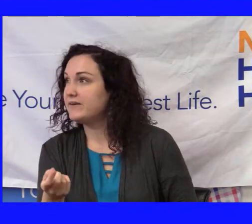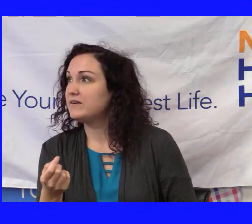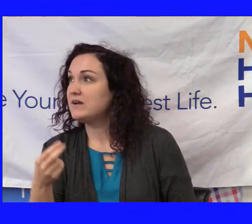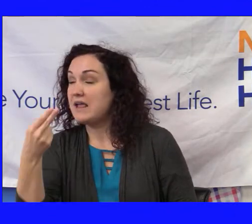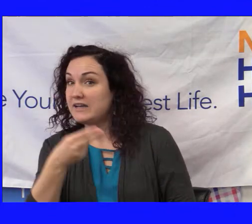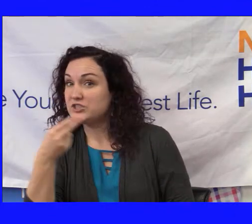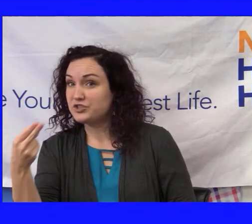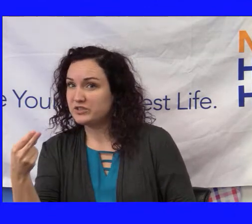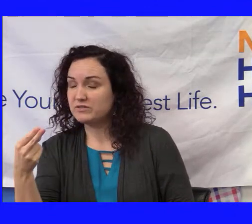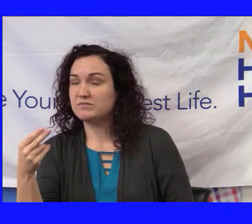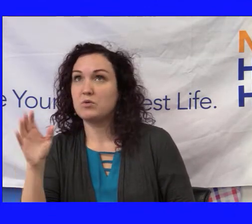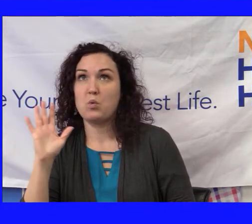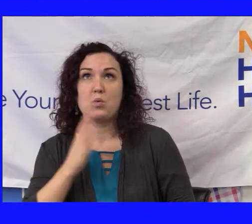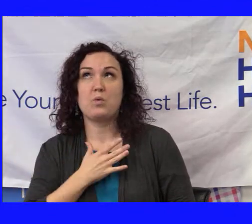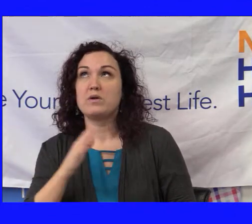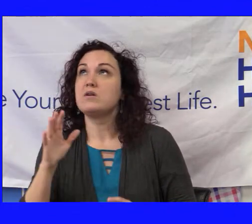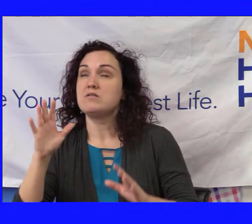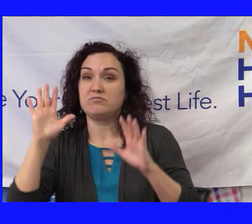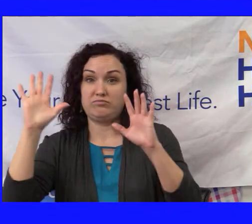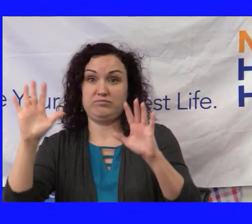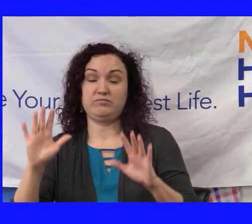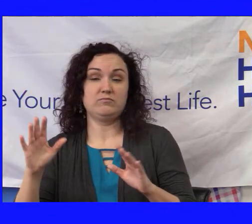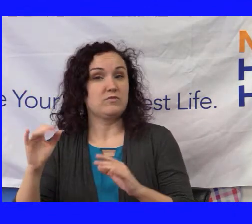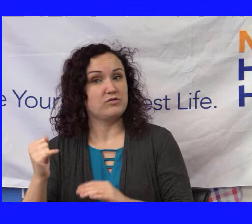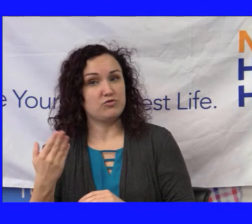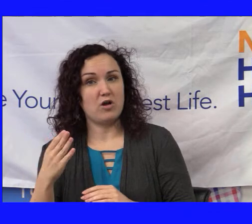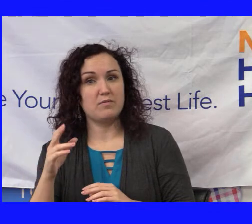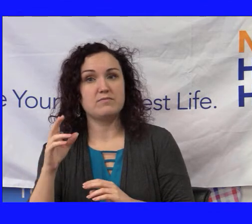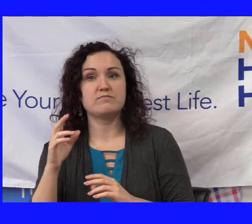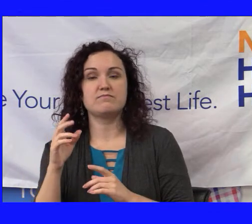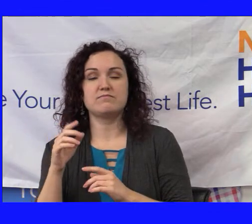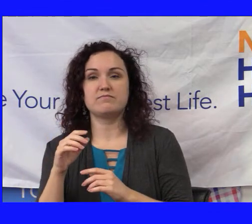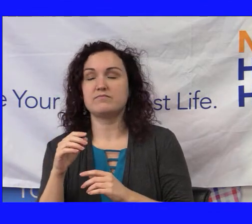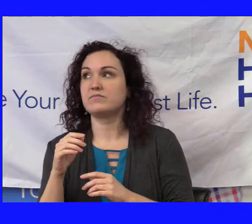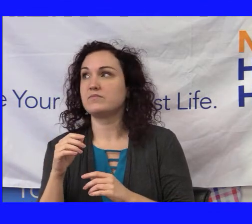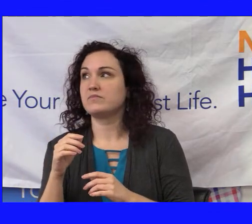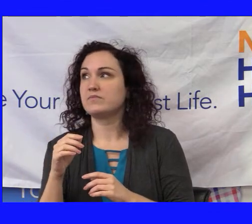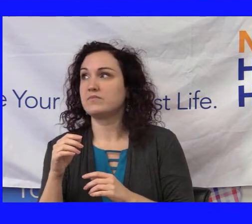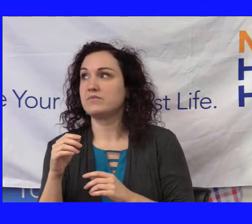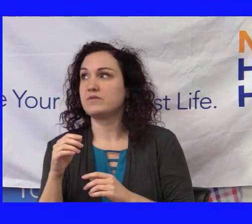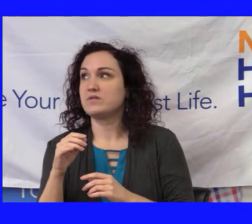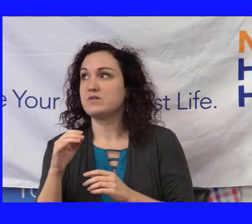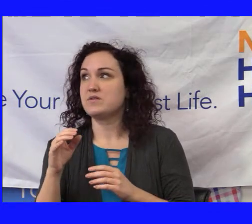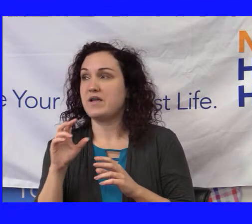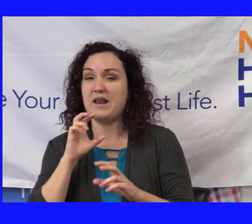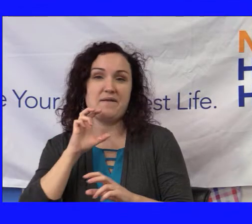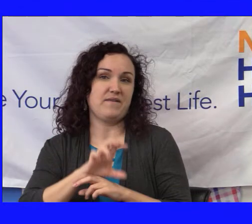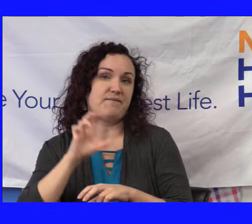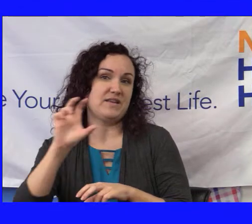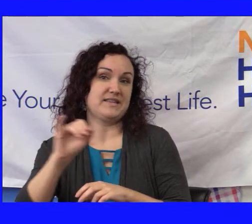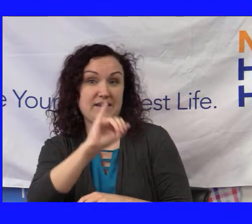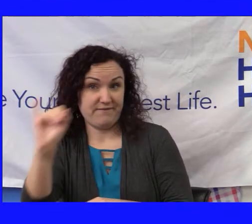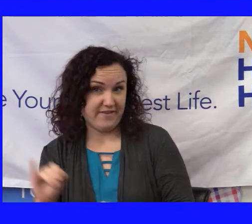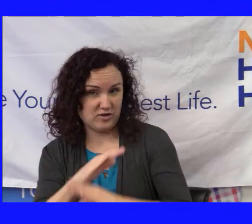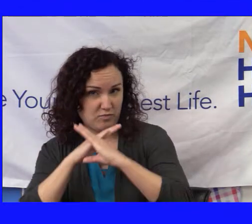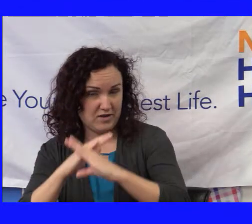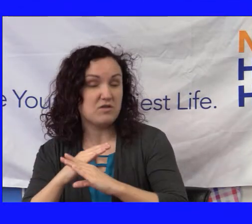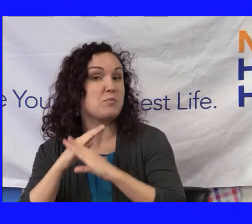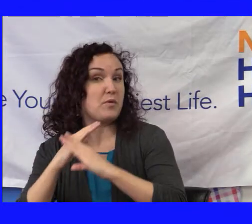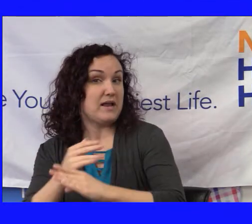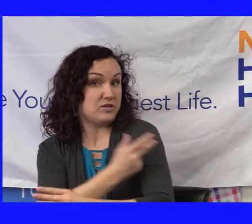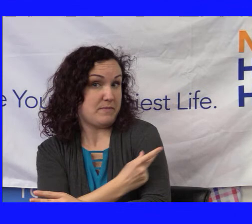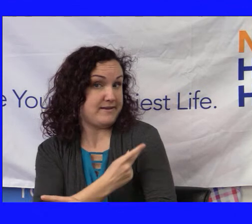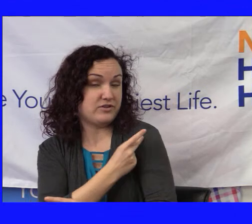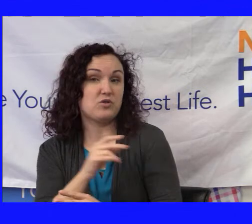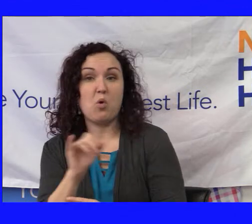H&H did an unbelievably good job at investing in infection prevention during COVID to protect the patient as well